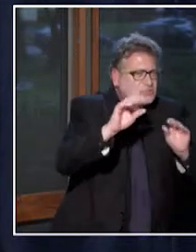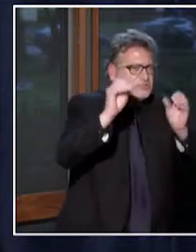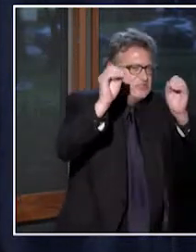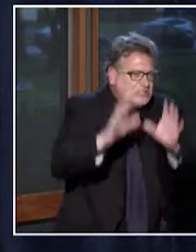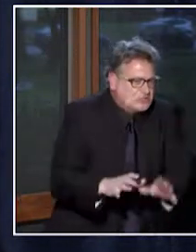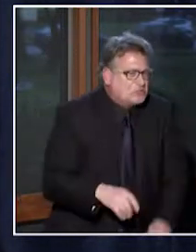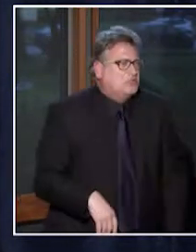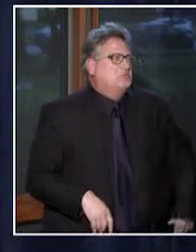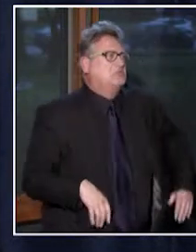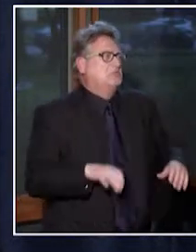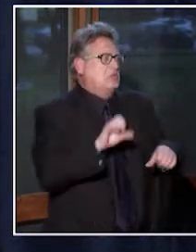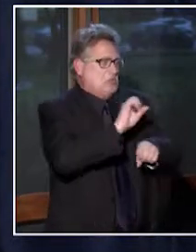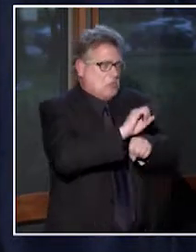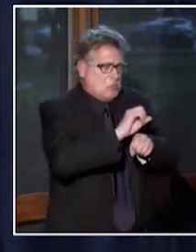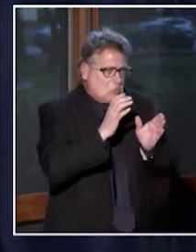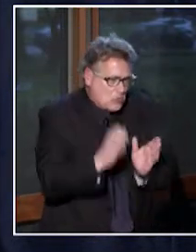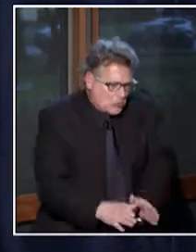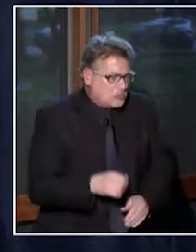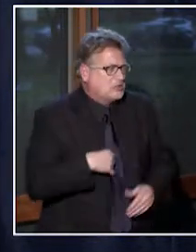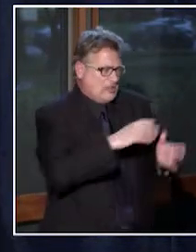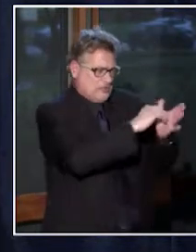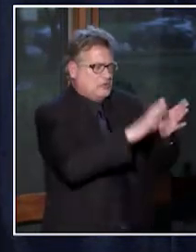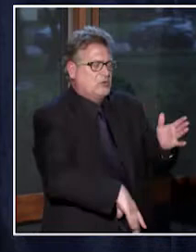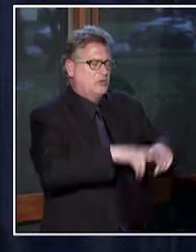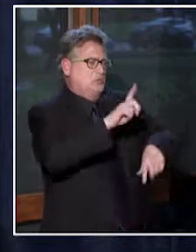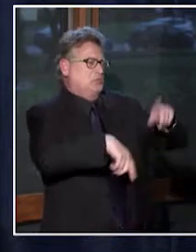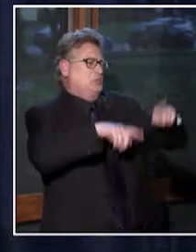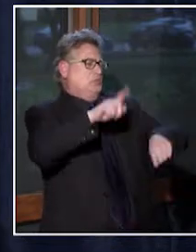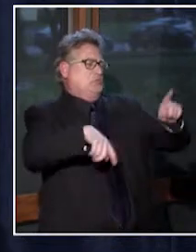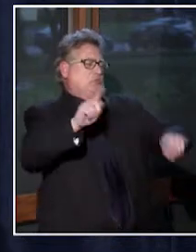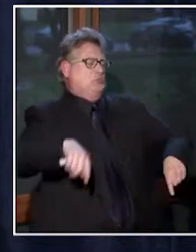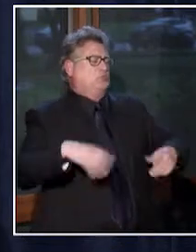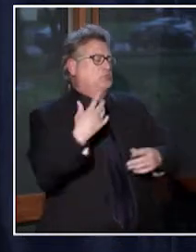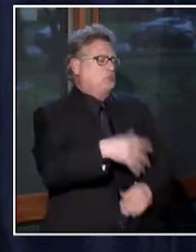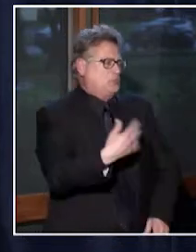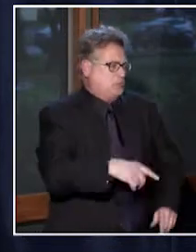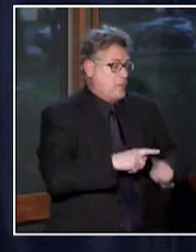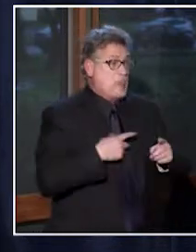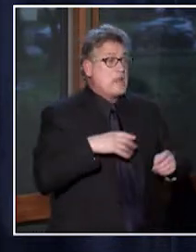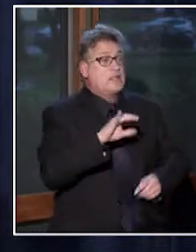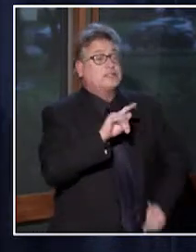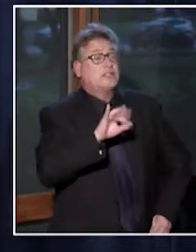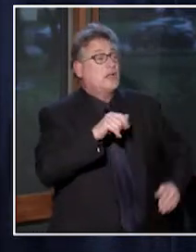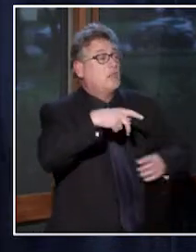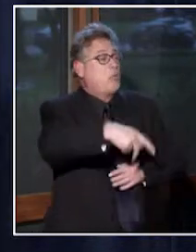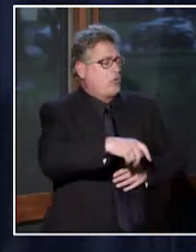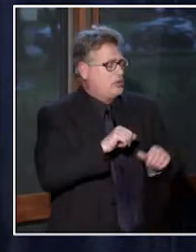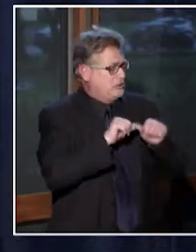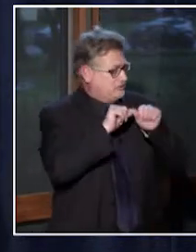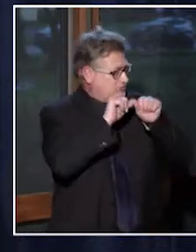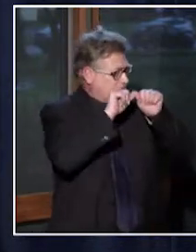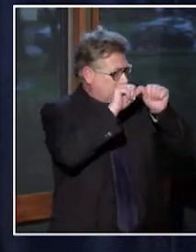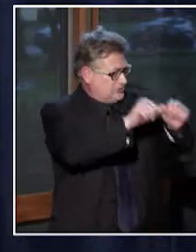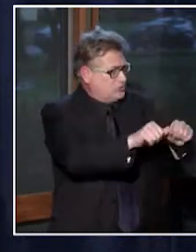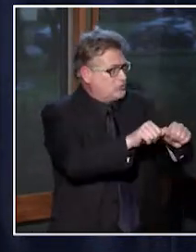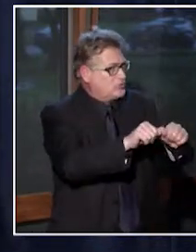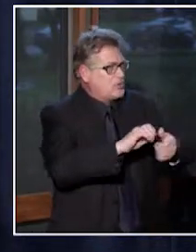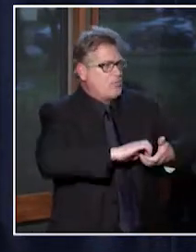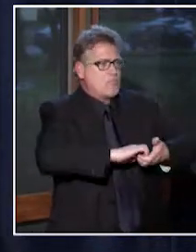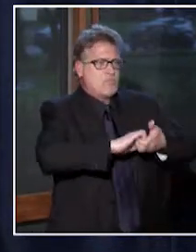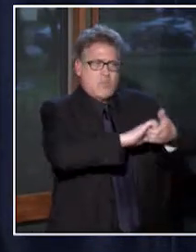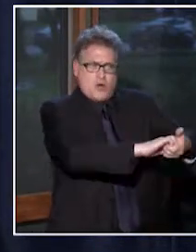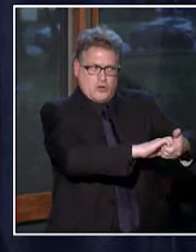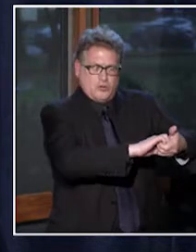it with the people that work here, and you certainly see it with the students here. The City of Portland, it continues to be a tremendous partner to